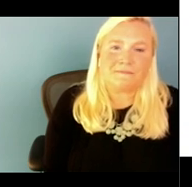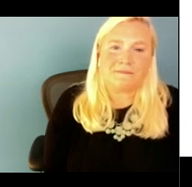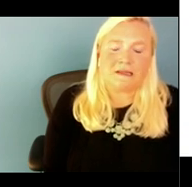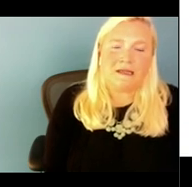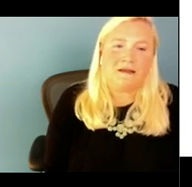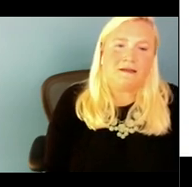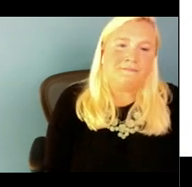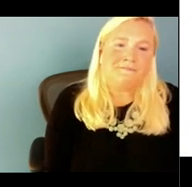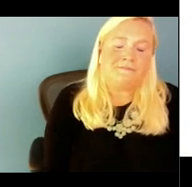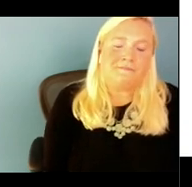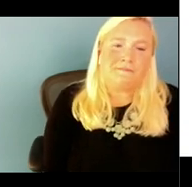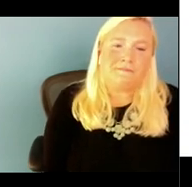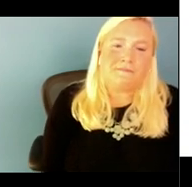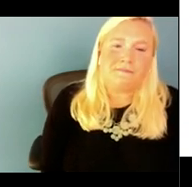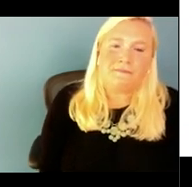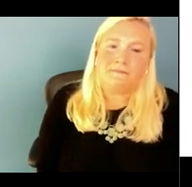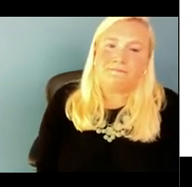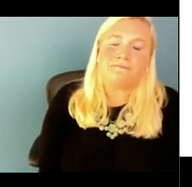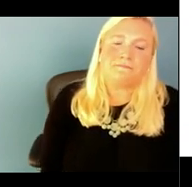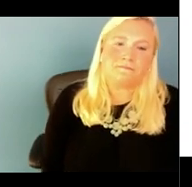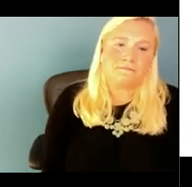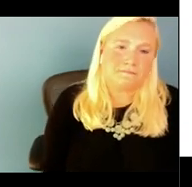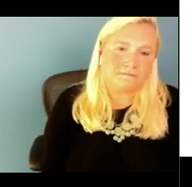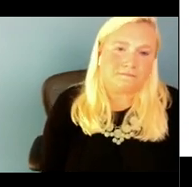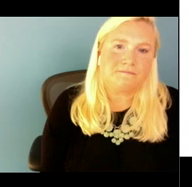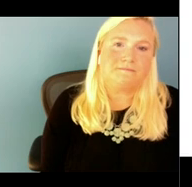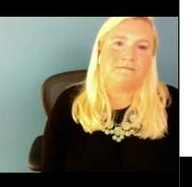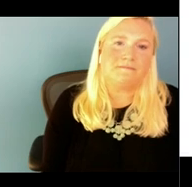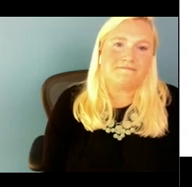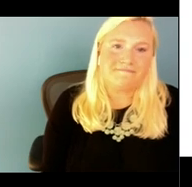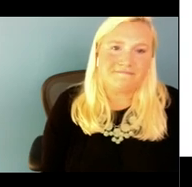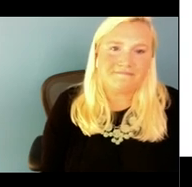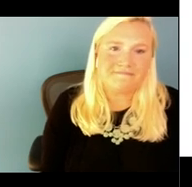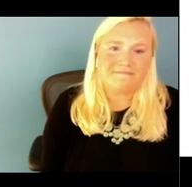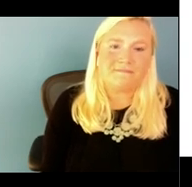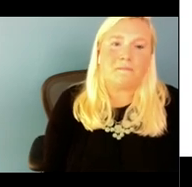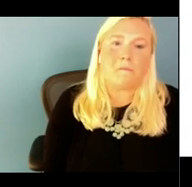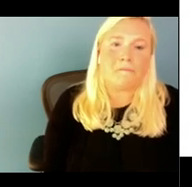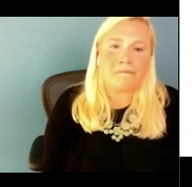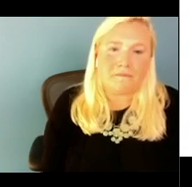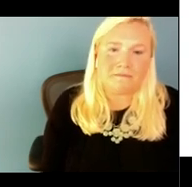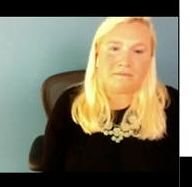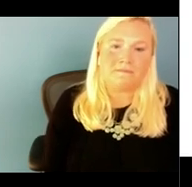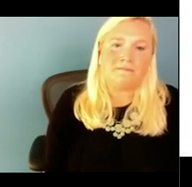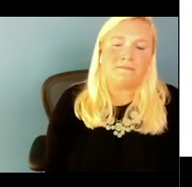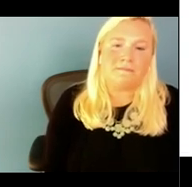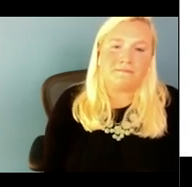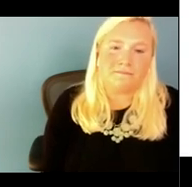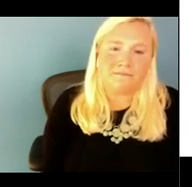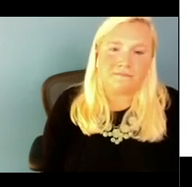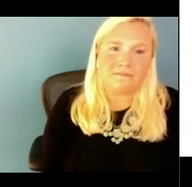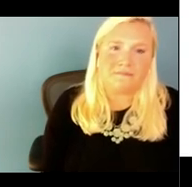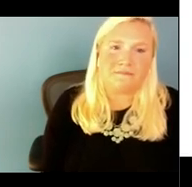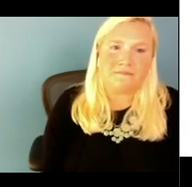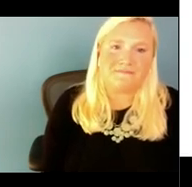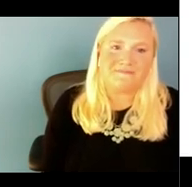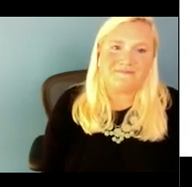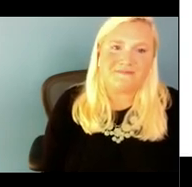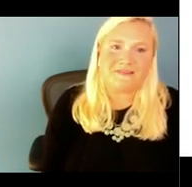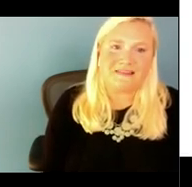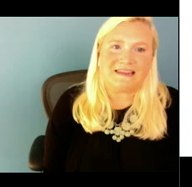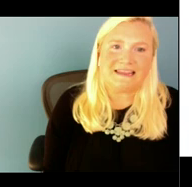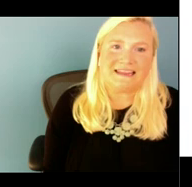from Zach. And Zach wants to know, how can we best support our clients who do not stutter during therapy, but may in life?